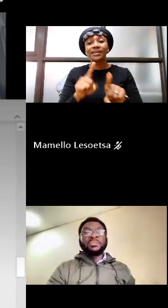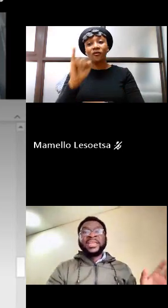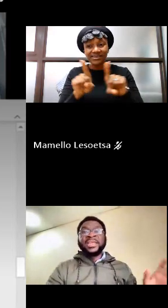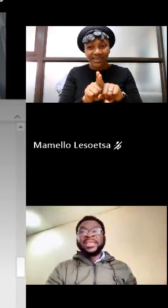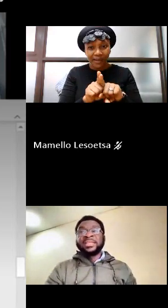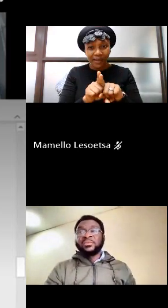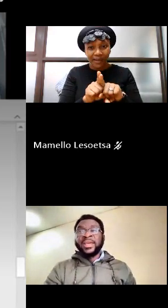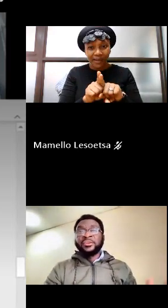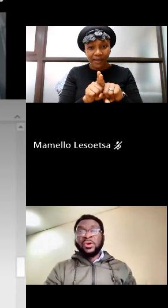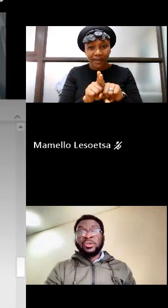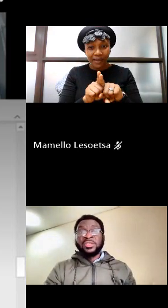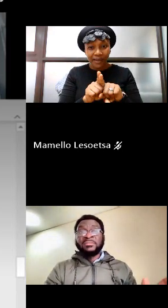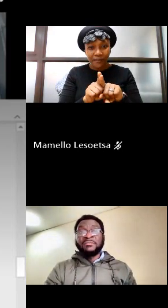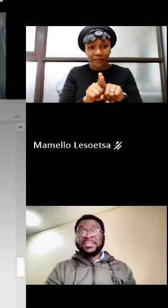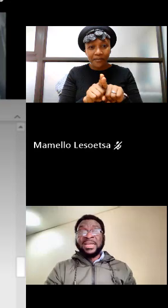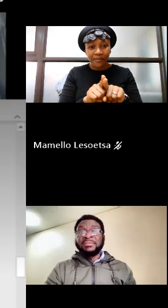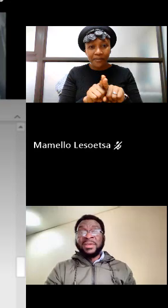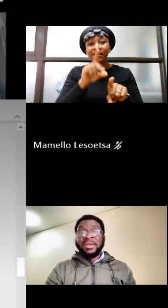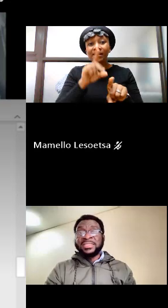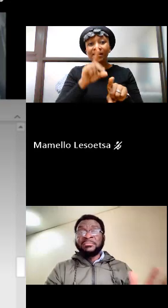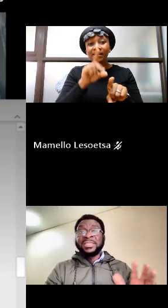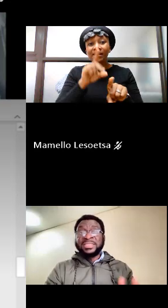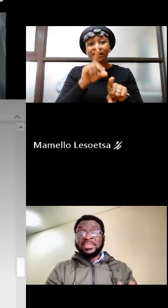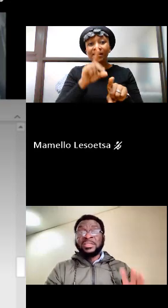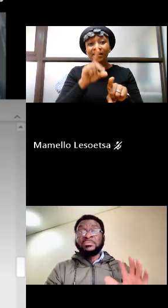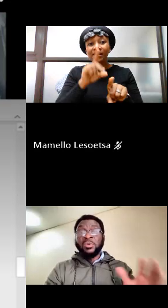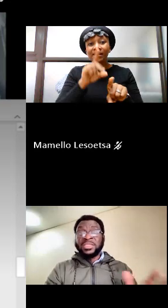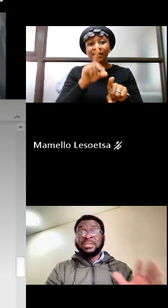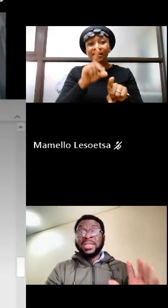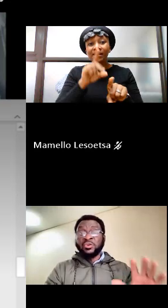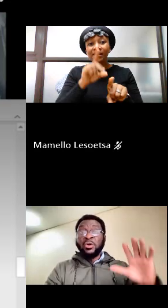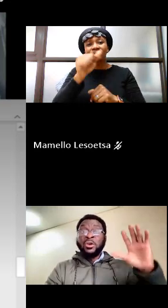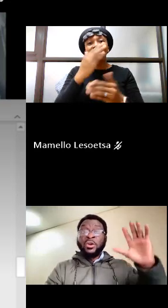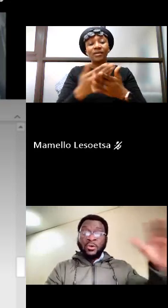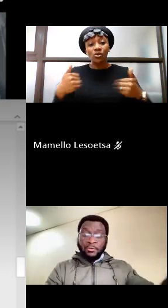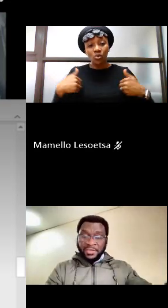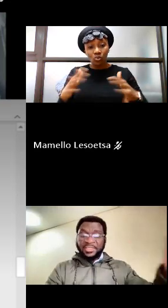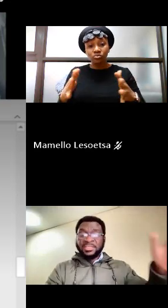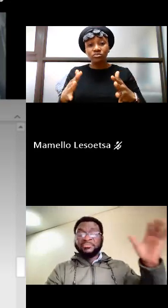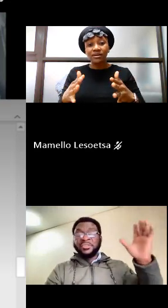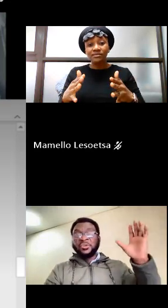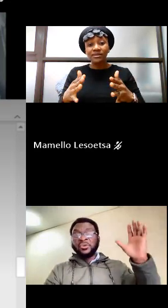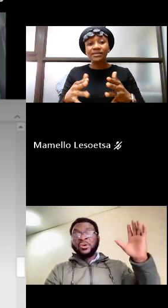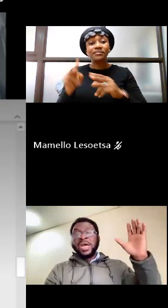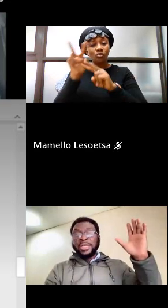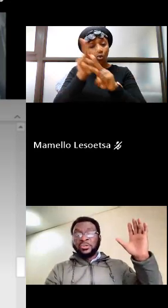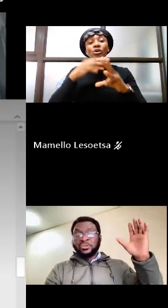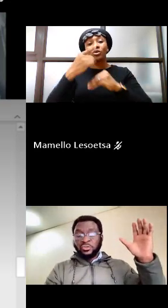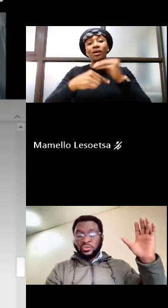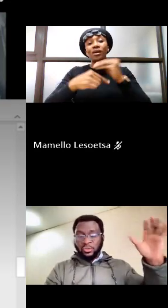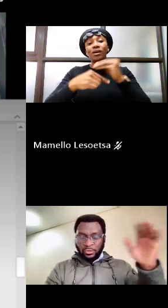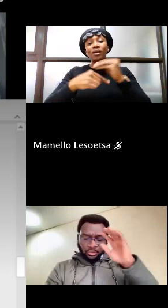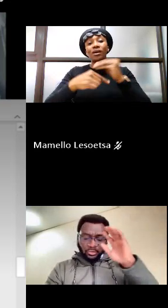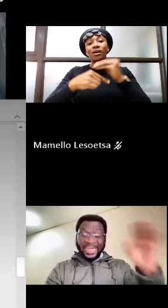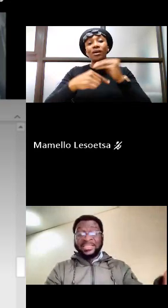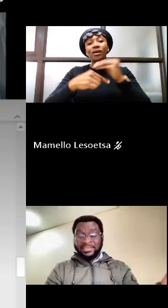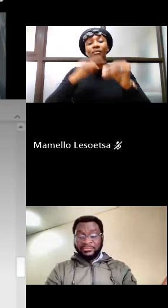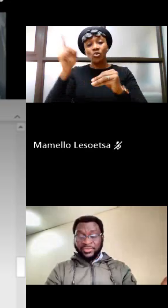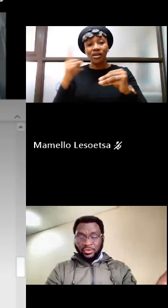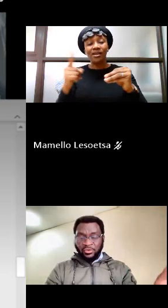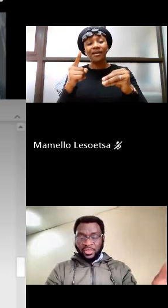You can watch the beginning where Jörg talks about physical impairment. It's a bit more similar to Kofi's video and also